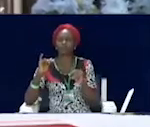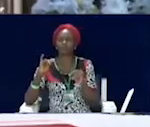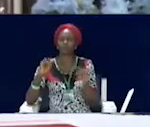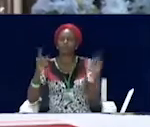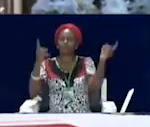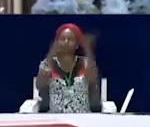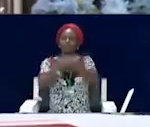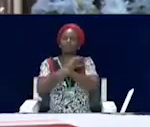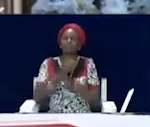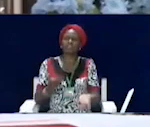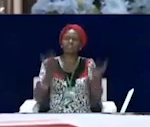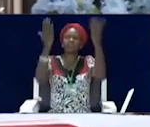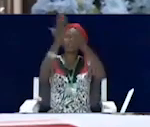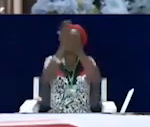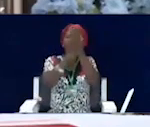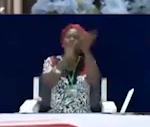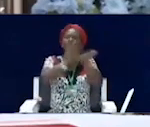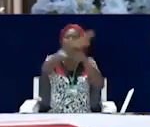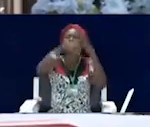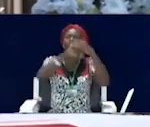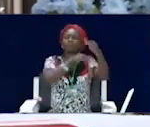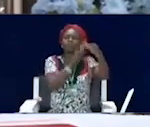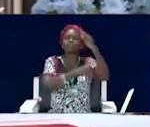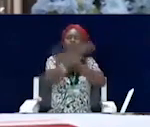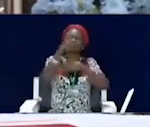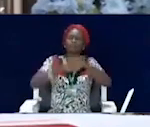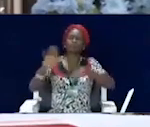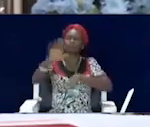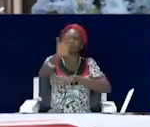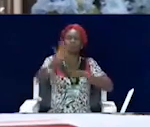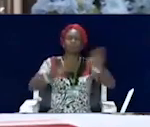Today I lift my hand to the Almighty God on your behalf.